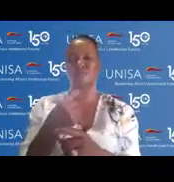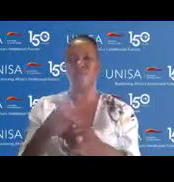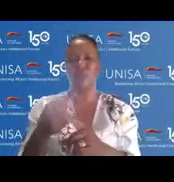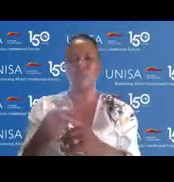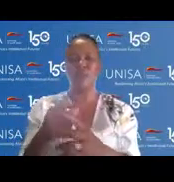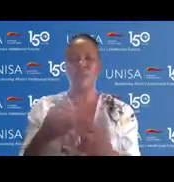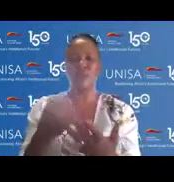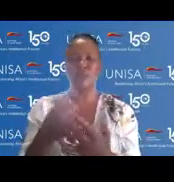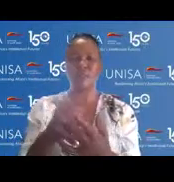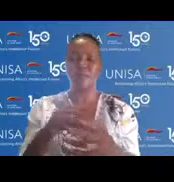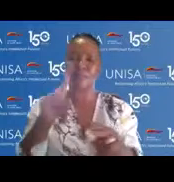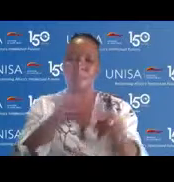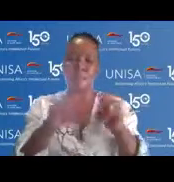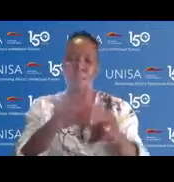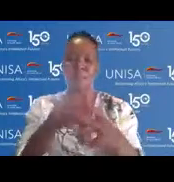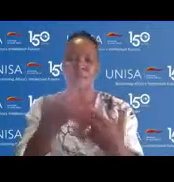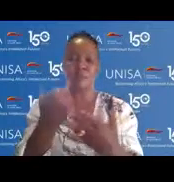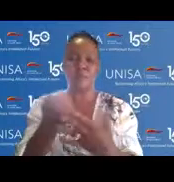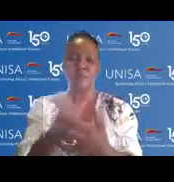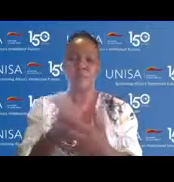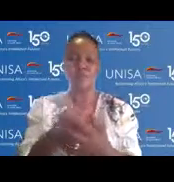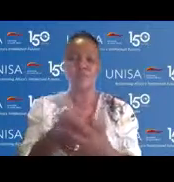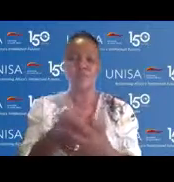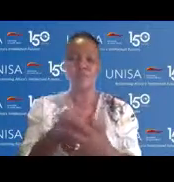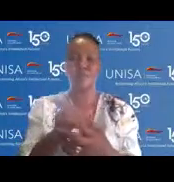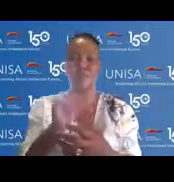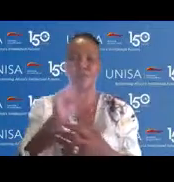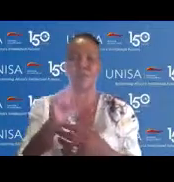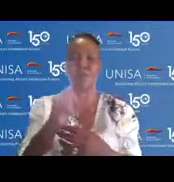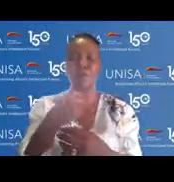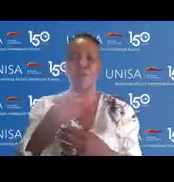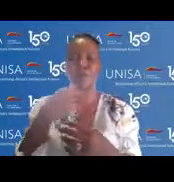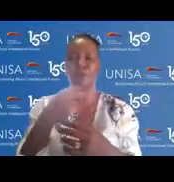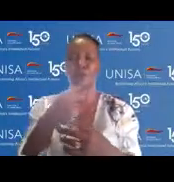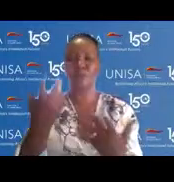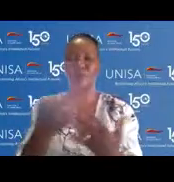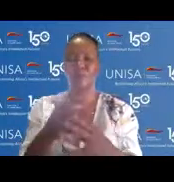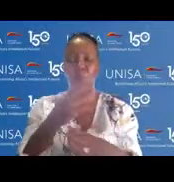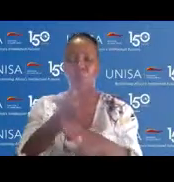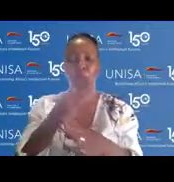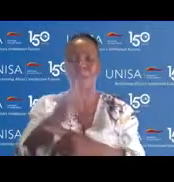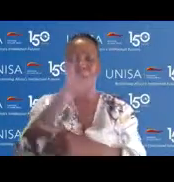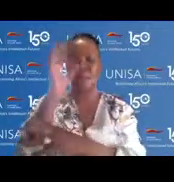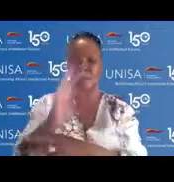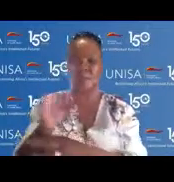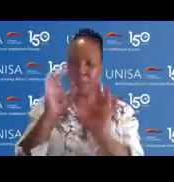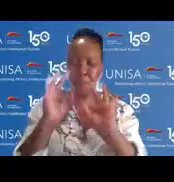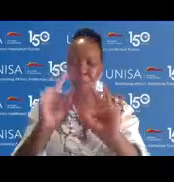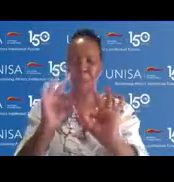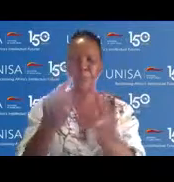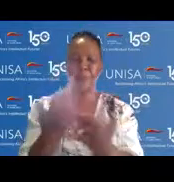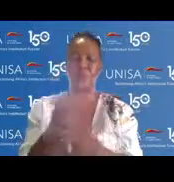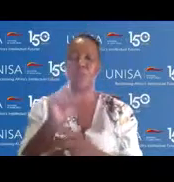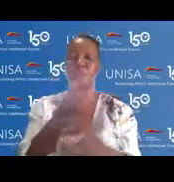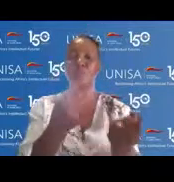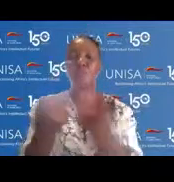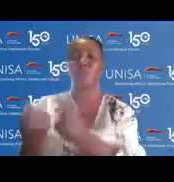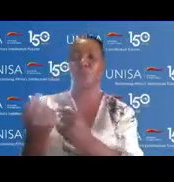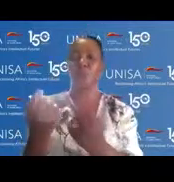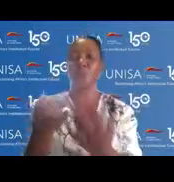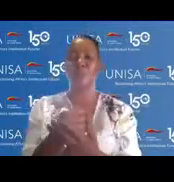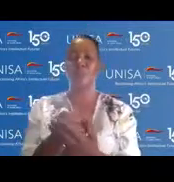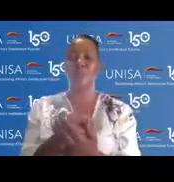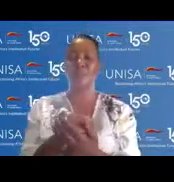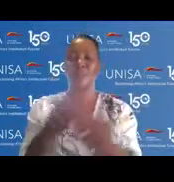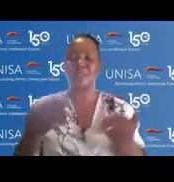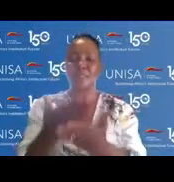that your volume in your camera is working 100% correctly, what you can do is the service mode